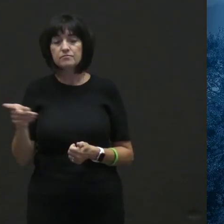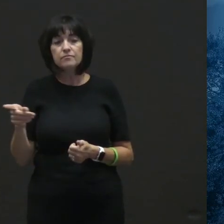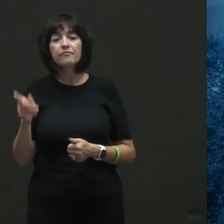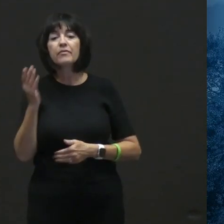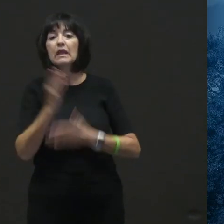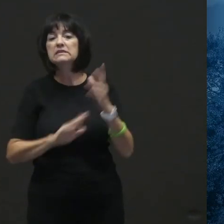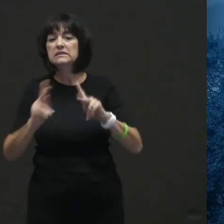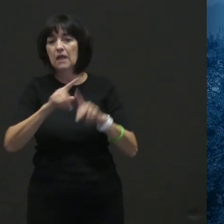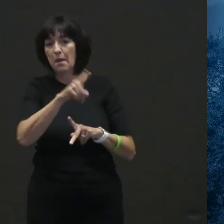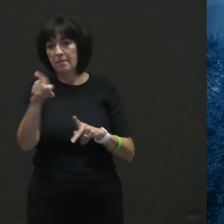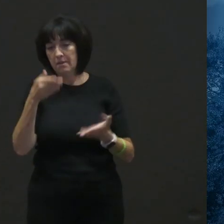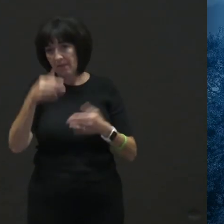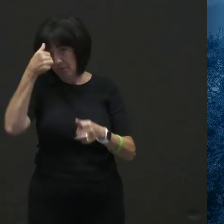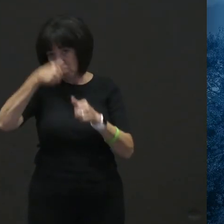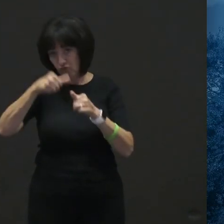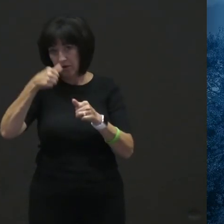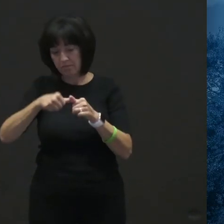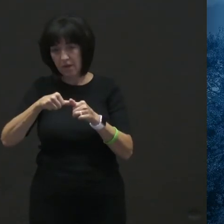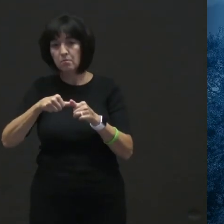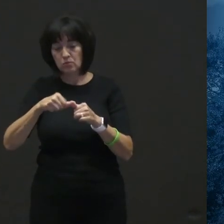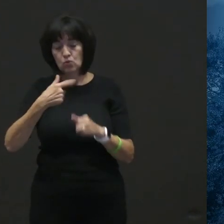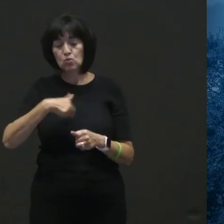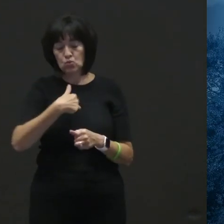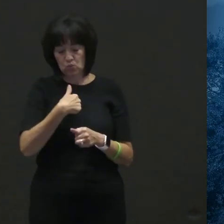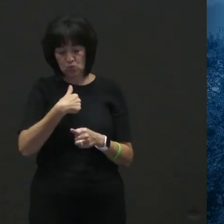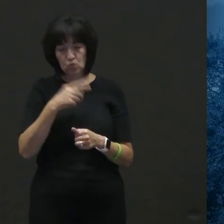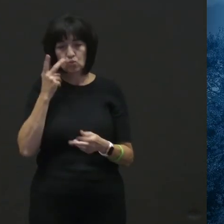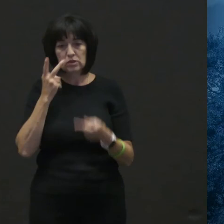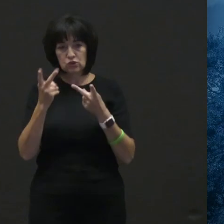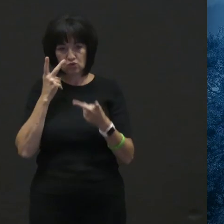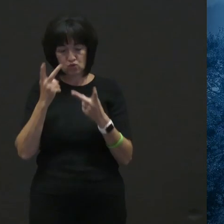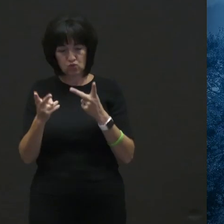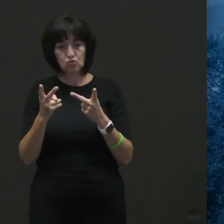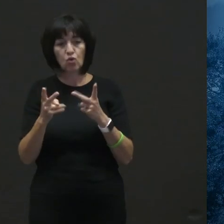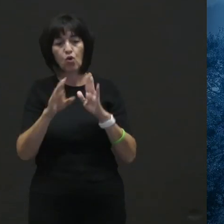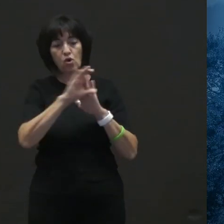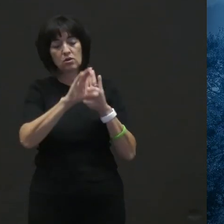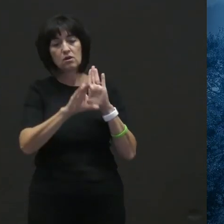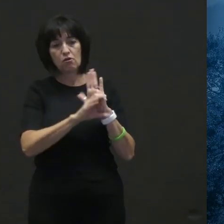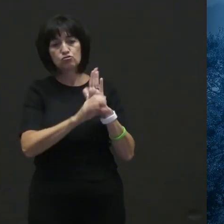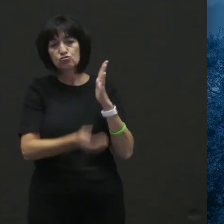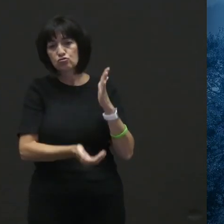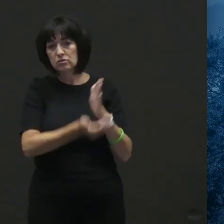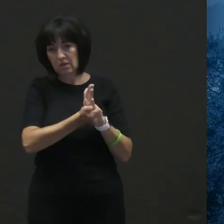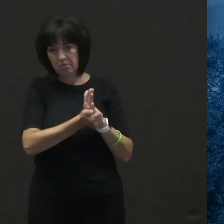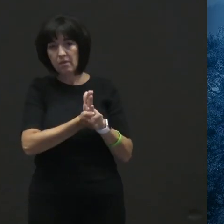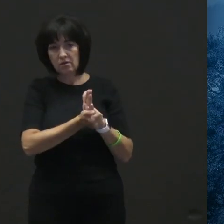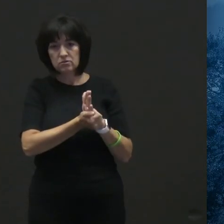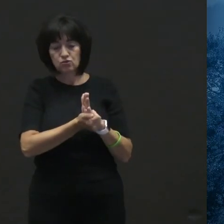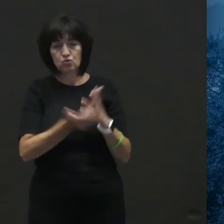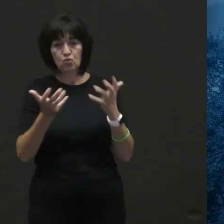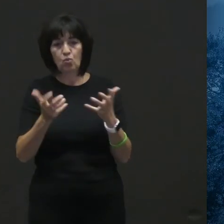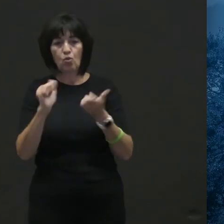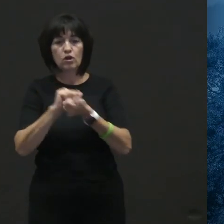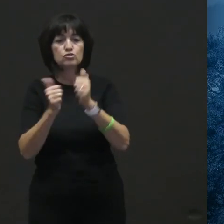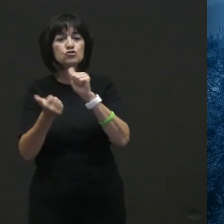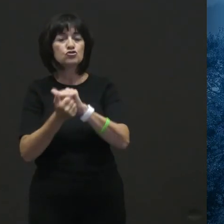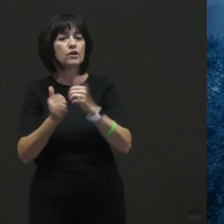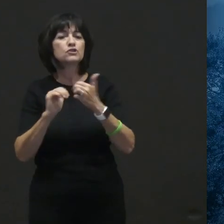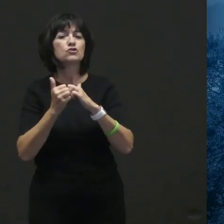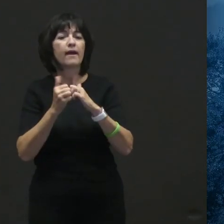years ago, we had a proposed constitutional amendment to change the way that Delaware does its